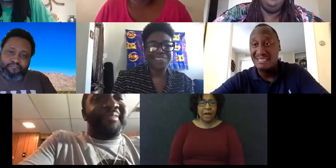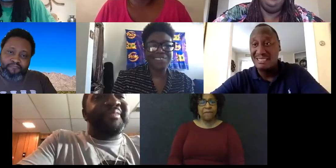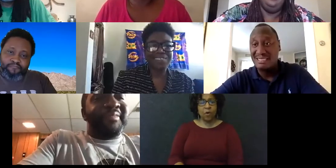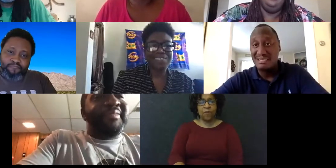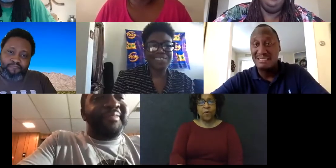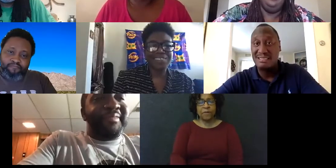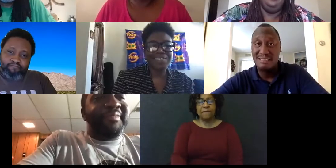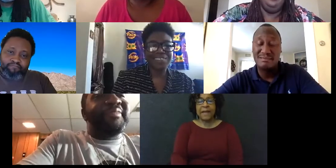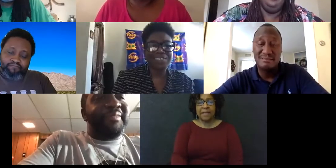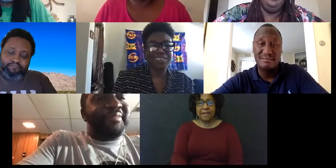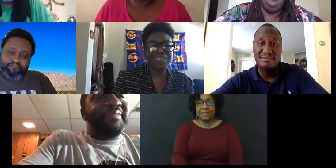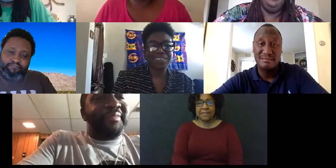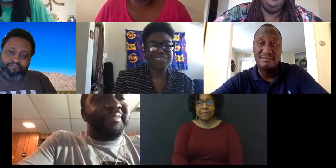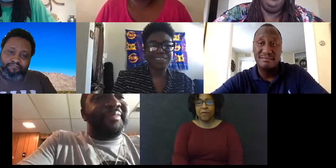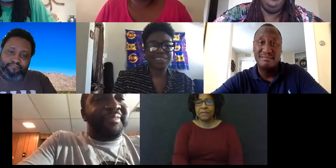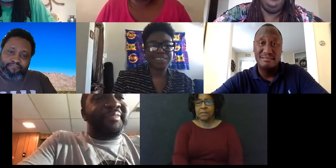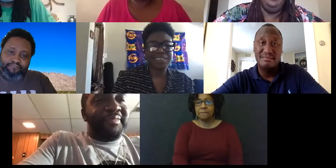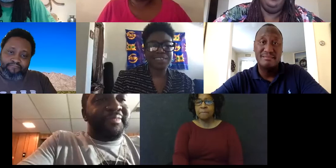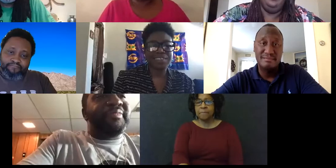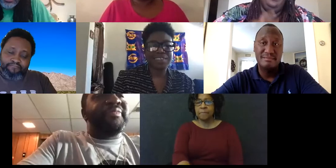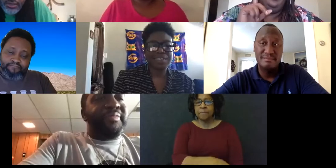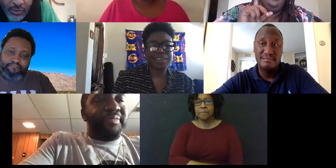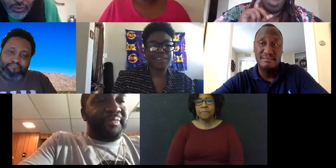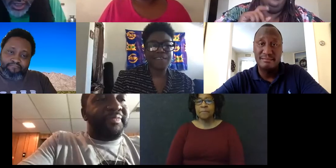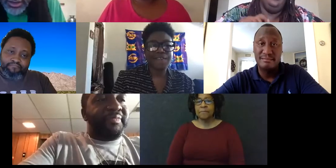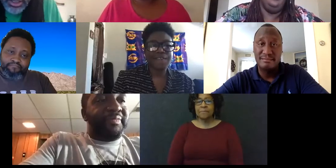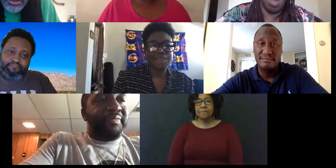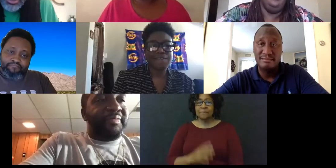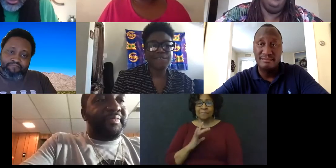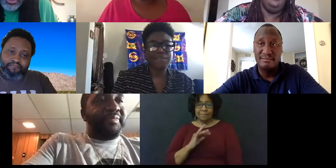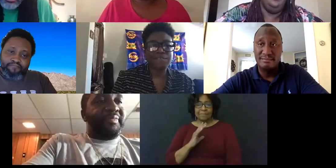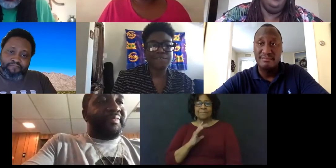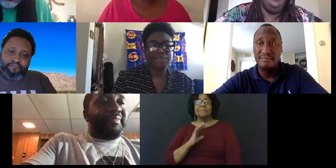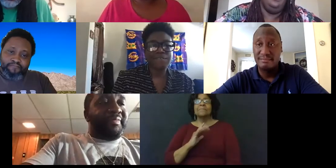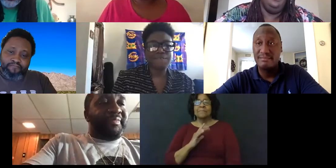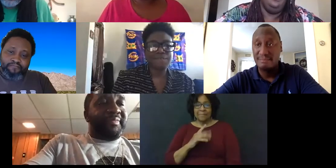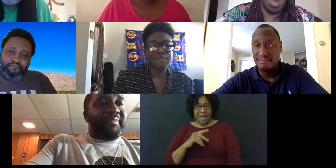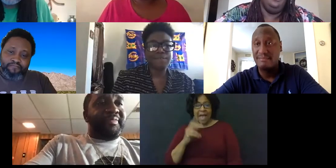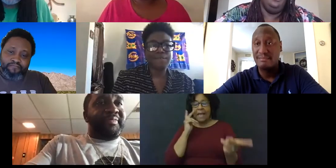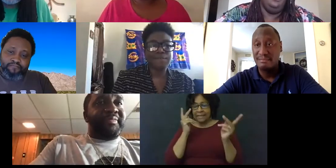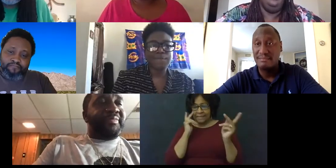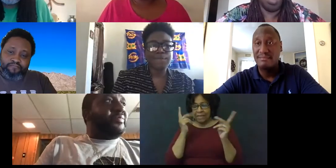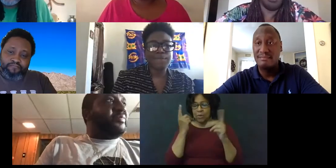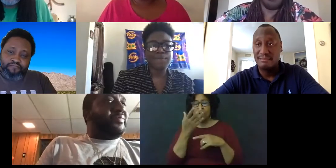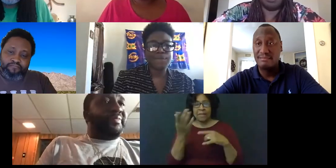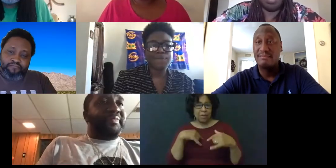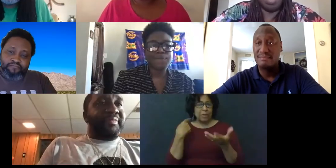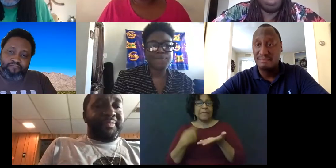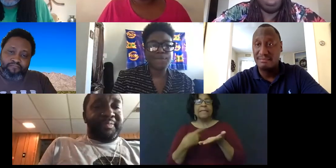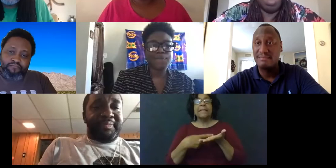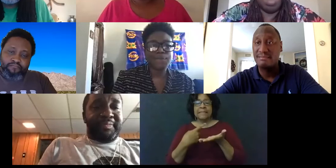going to go forth and fight against systemic racism. And so I see that one of the things that we talked